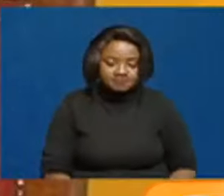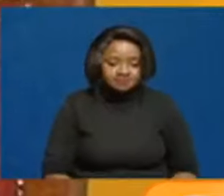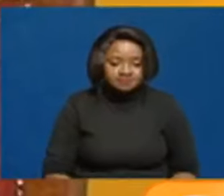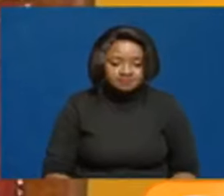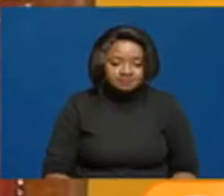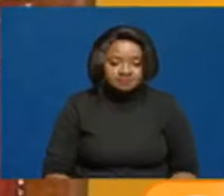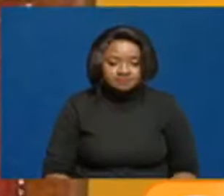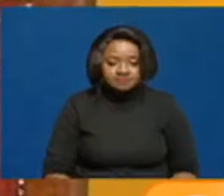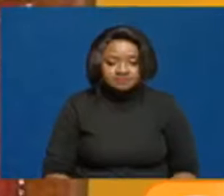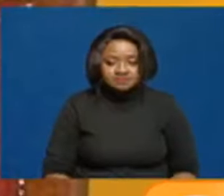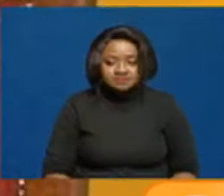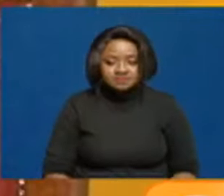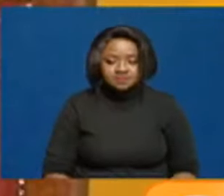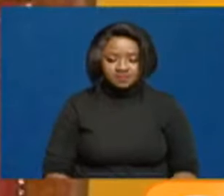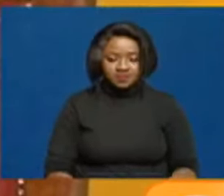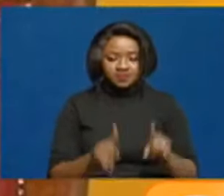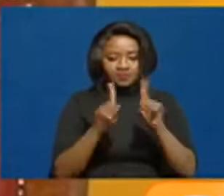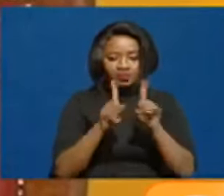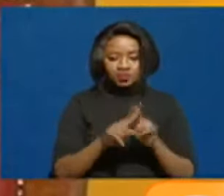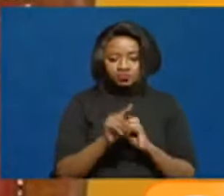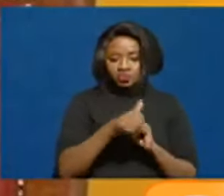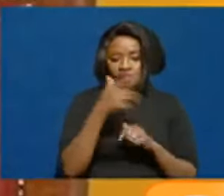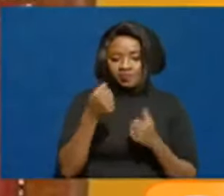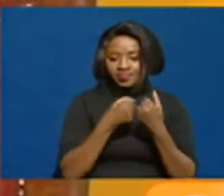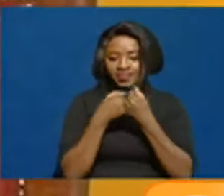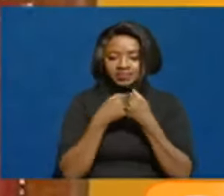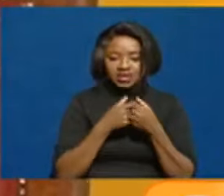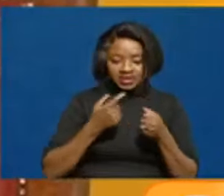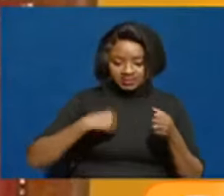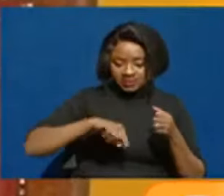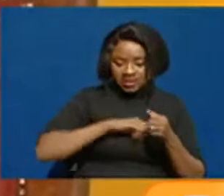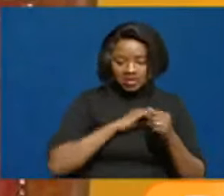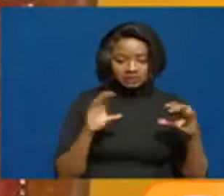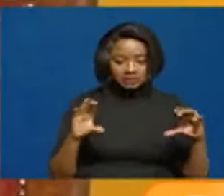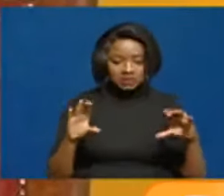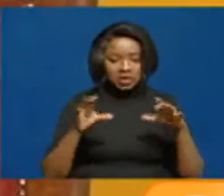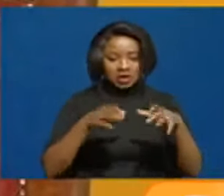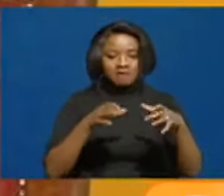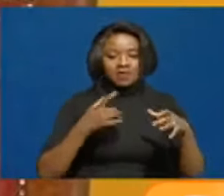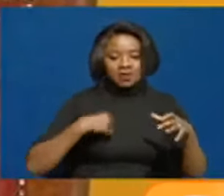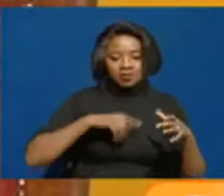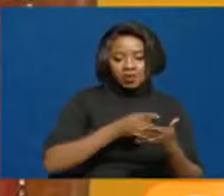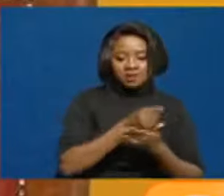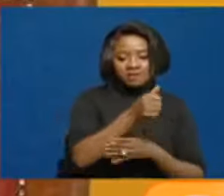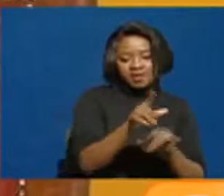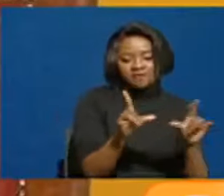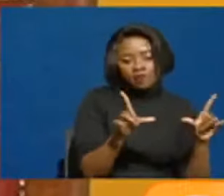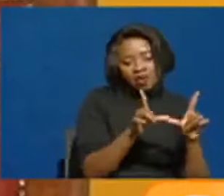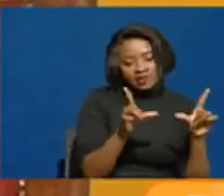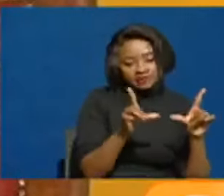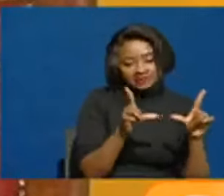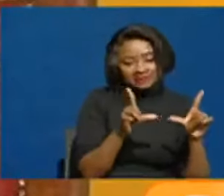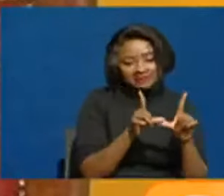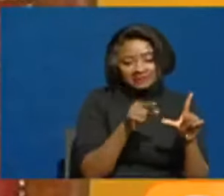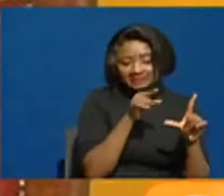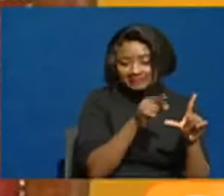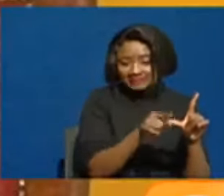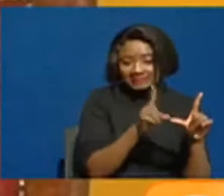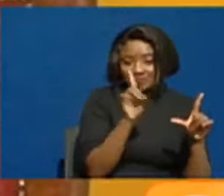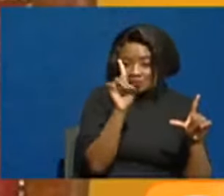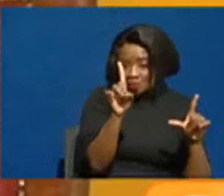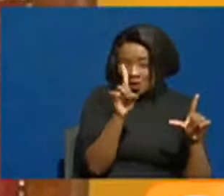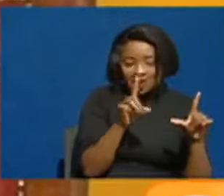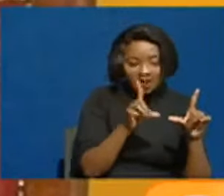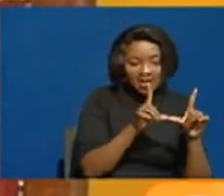other challenge is, as an enterprise, we pay for license, and it's not only one